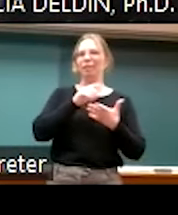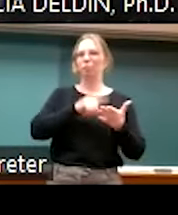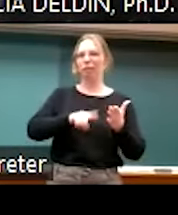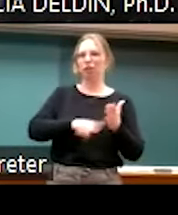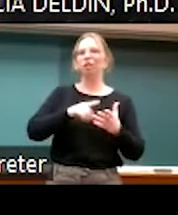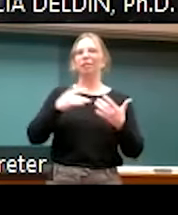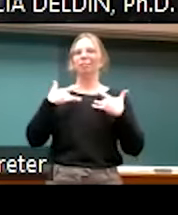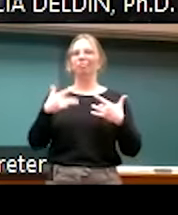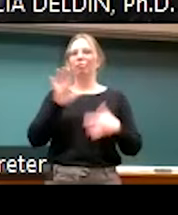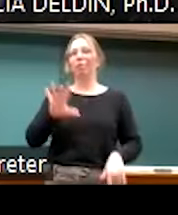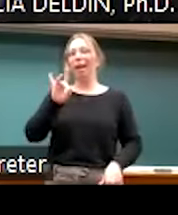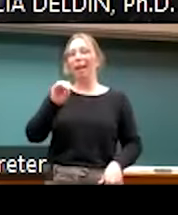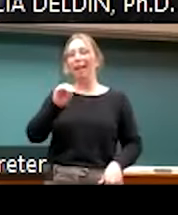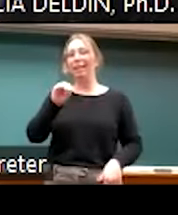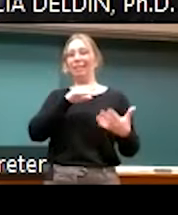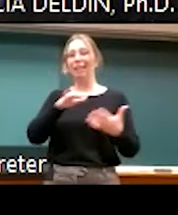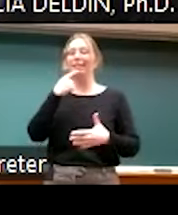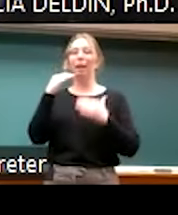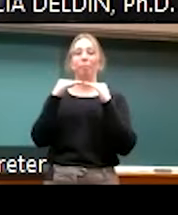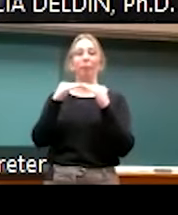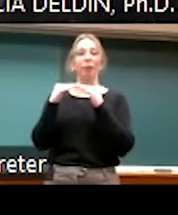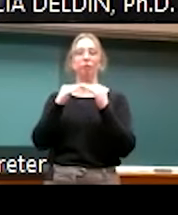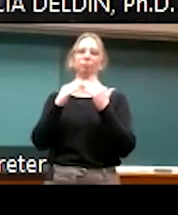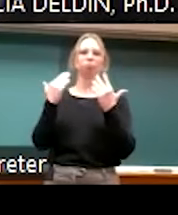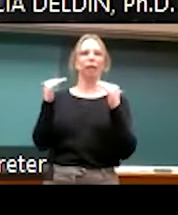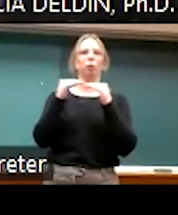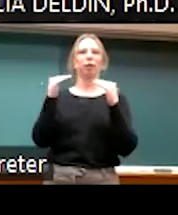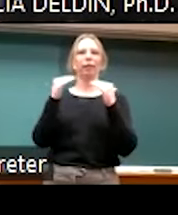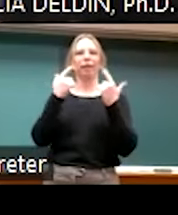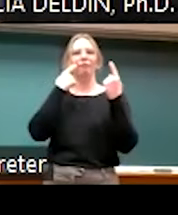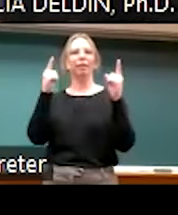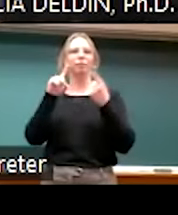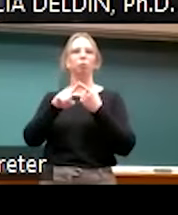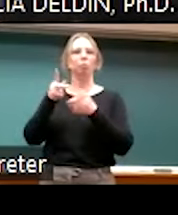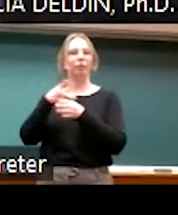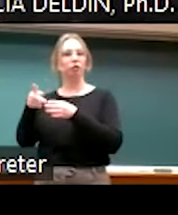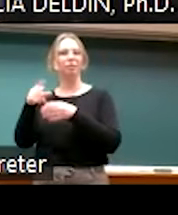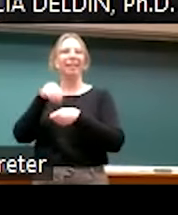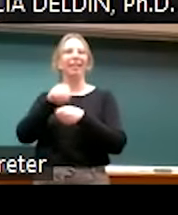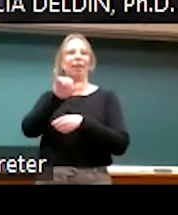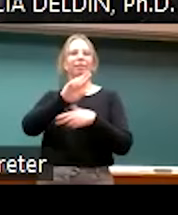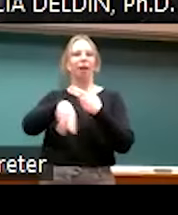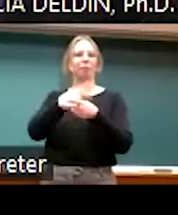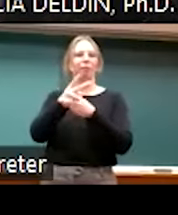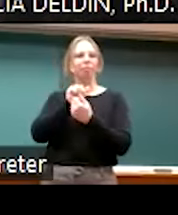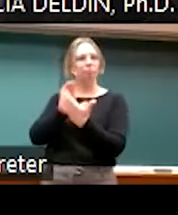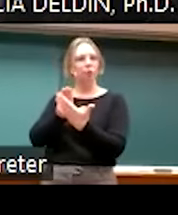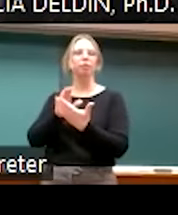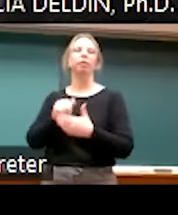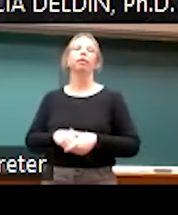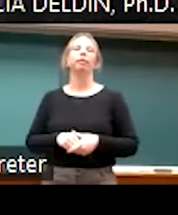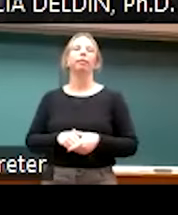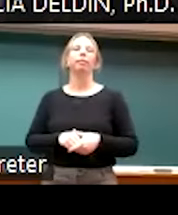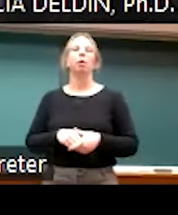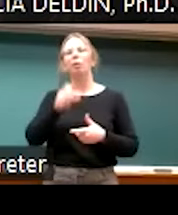80 studies that say that peers are equally effective to professionals in these kinds of cases. It's not the severe, it's not the